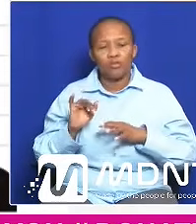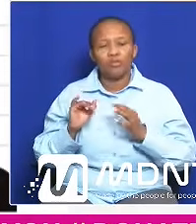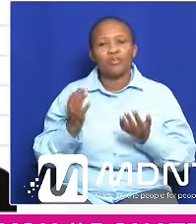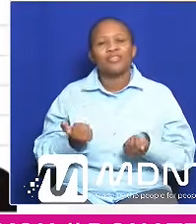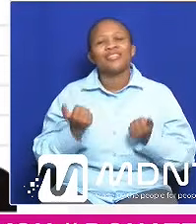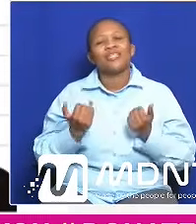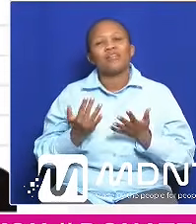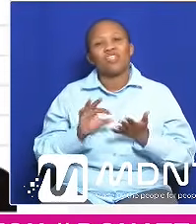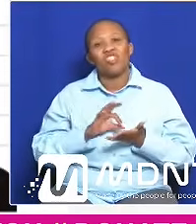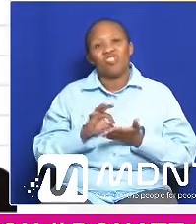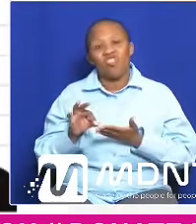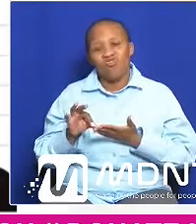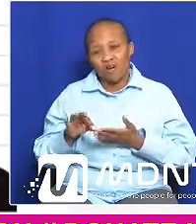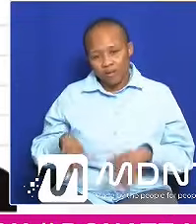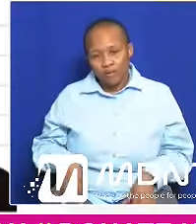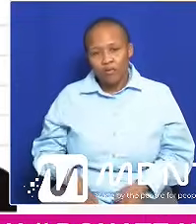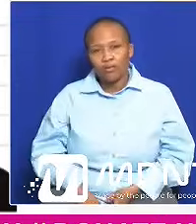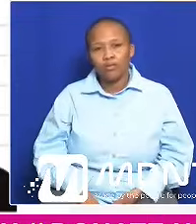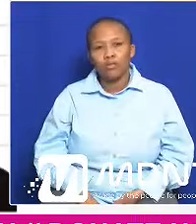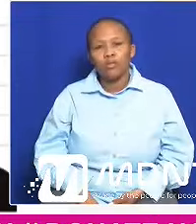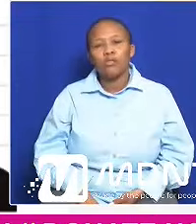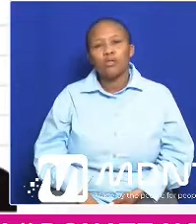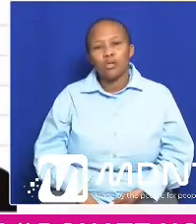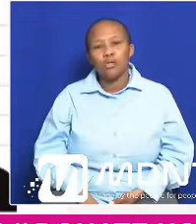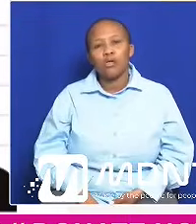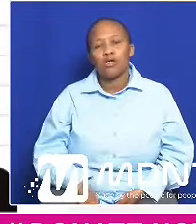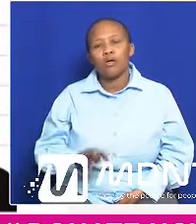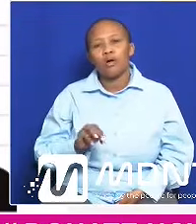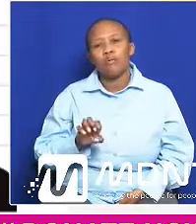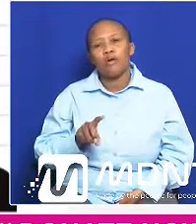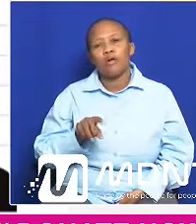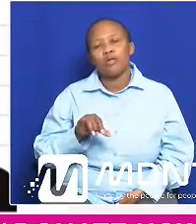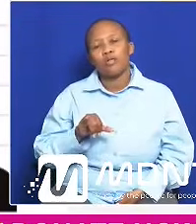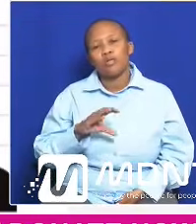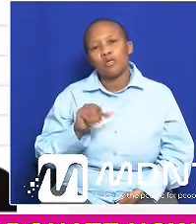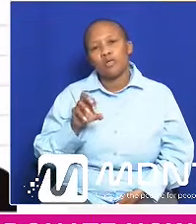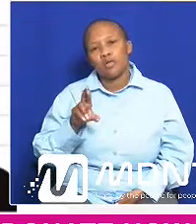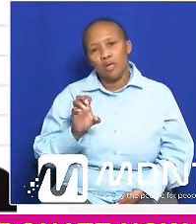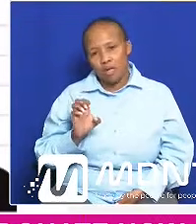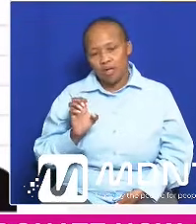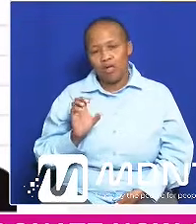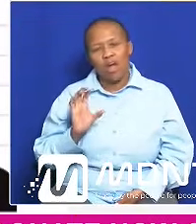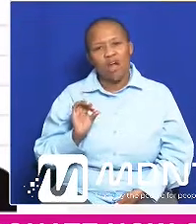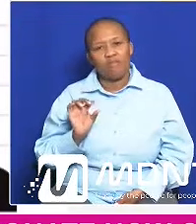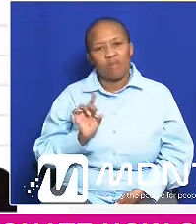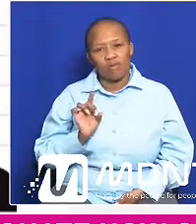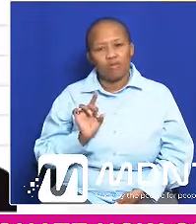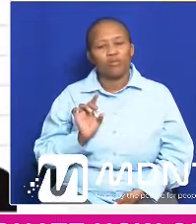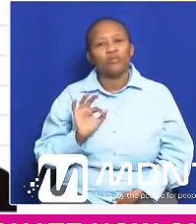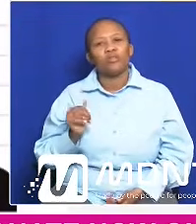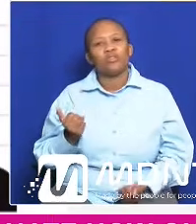What funds did Medicare have at the time to service the contract before you started invoicing subs?